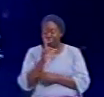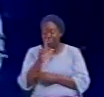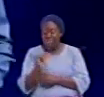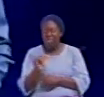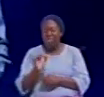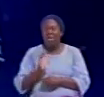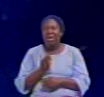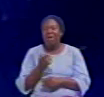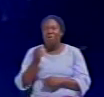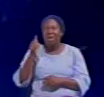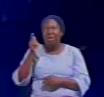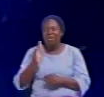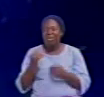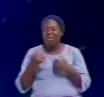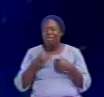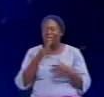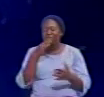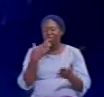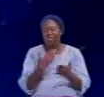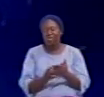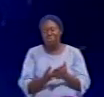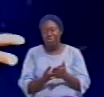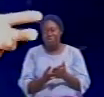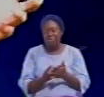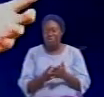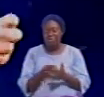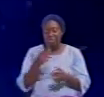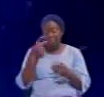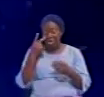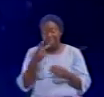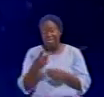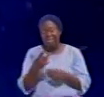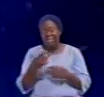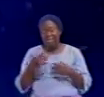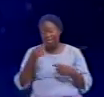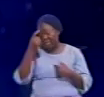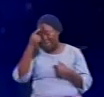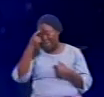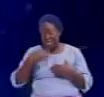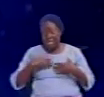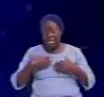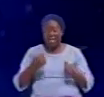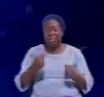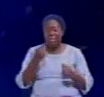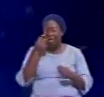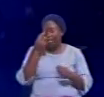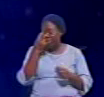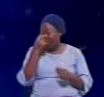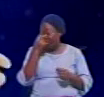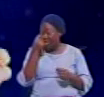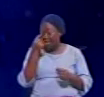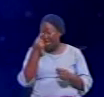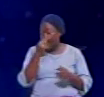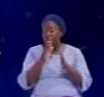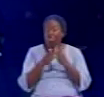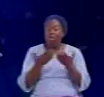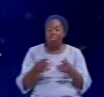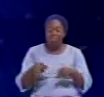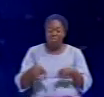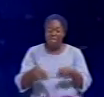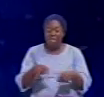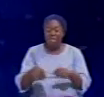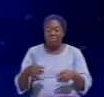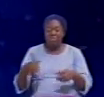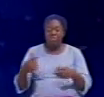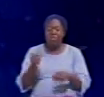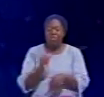God has been good. Already we have seen the sick healed, blind eyes opened, the lame